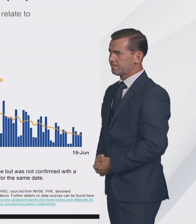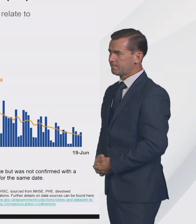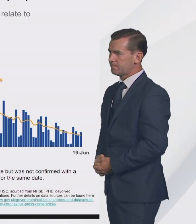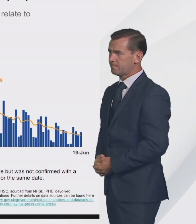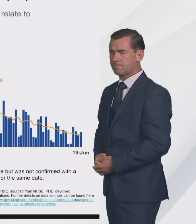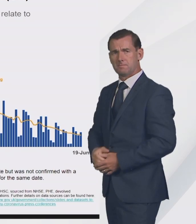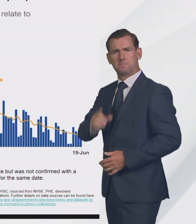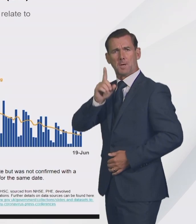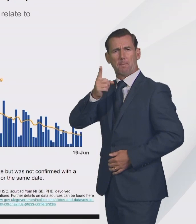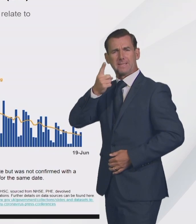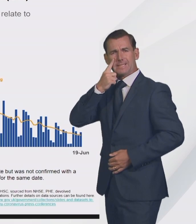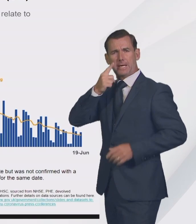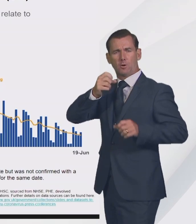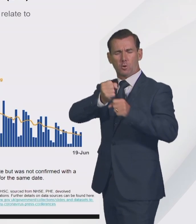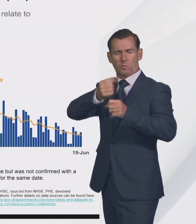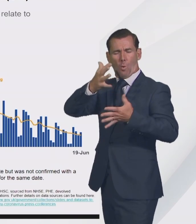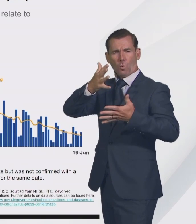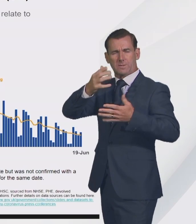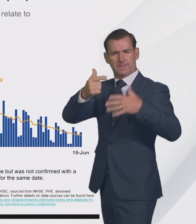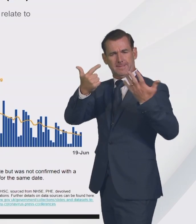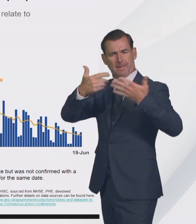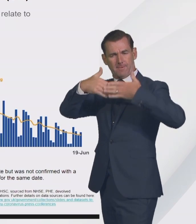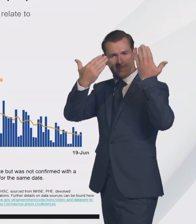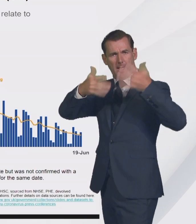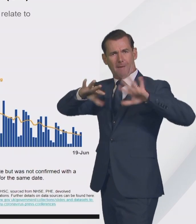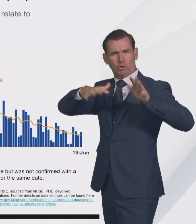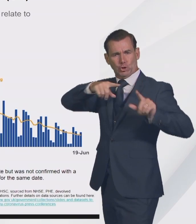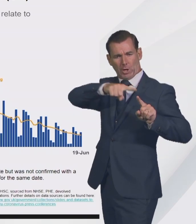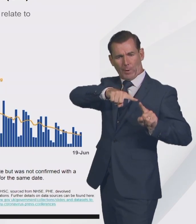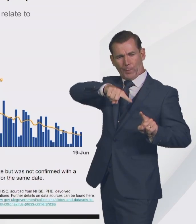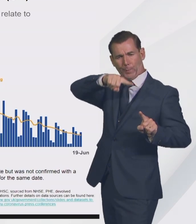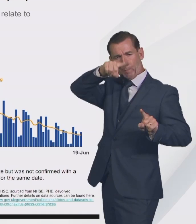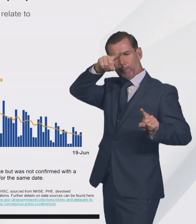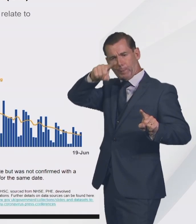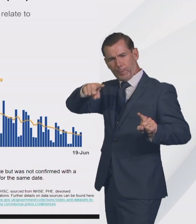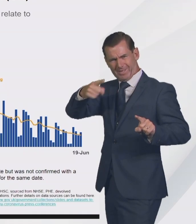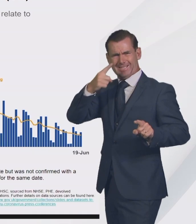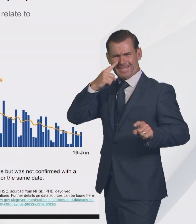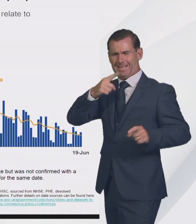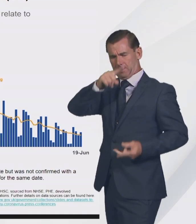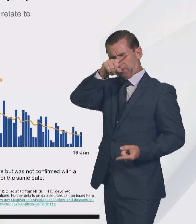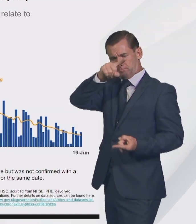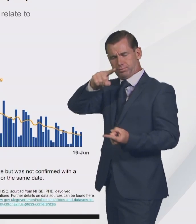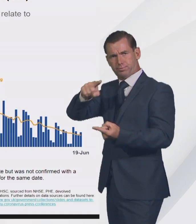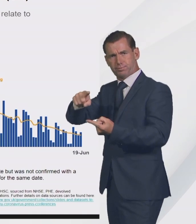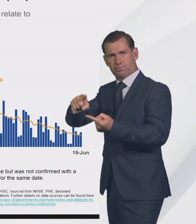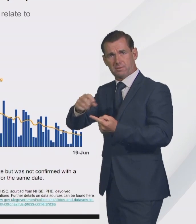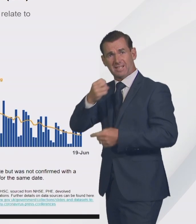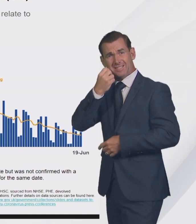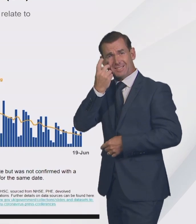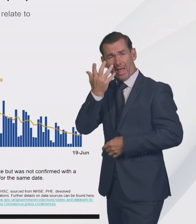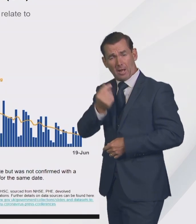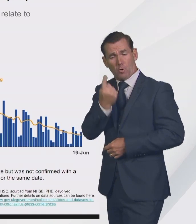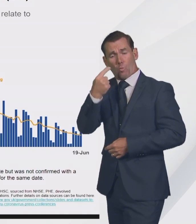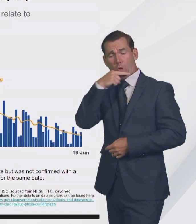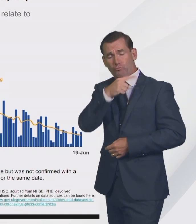When measured on a 7-day rolling average, the daily number of deaths currently stands at 140,